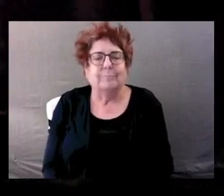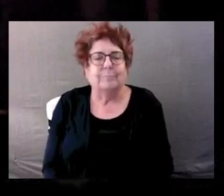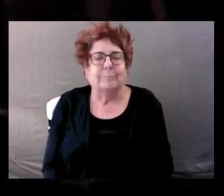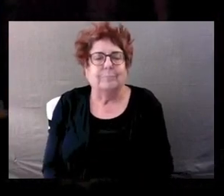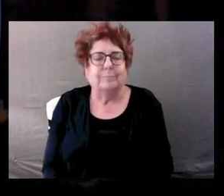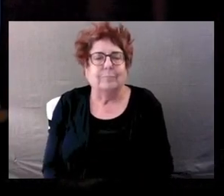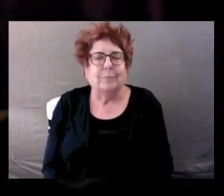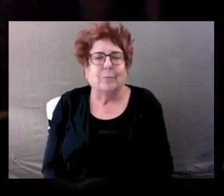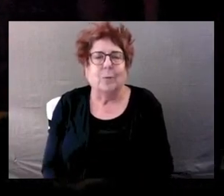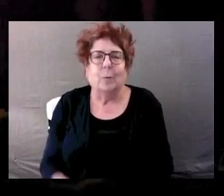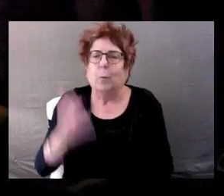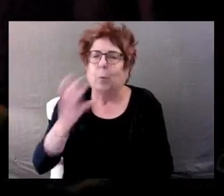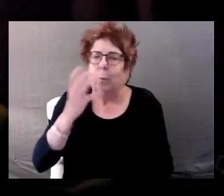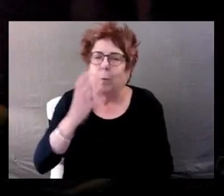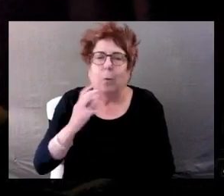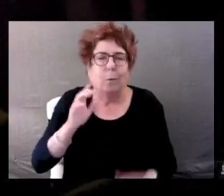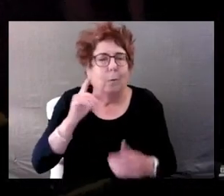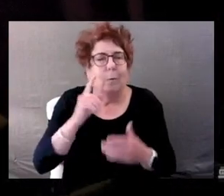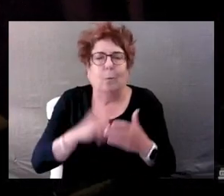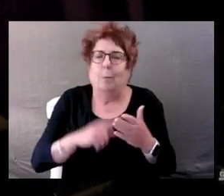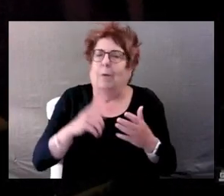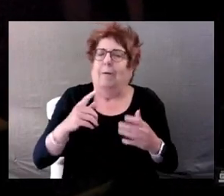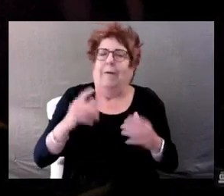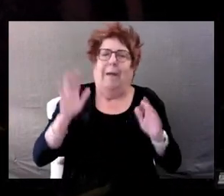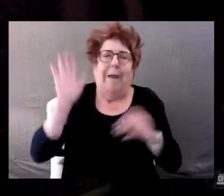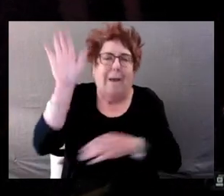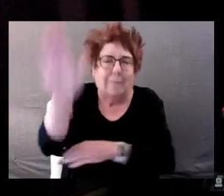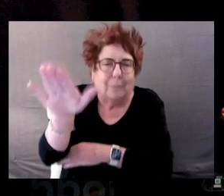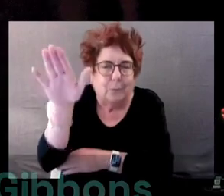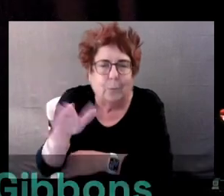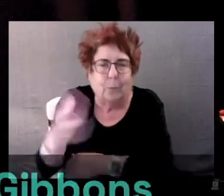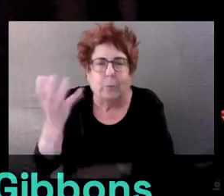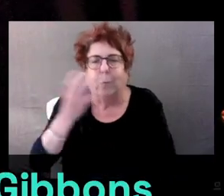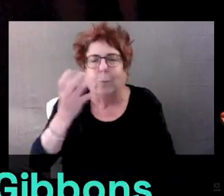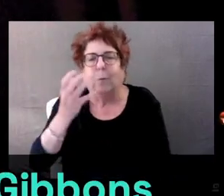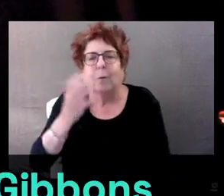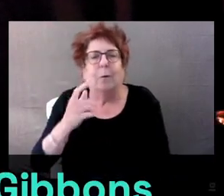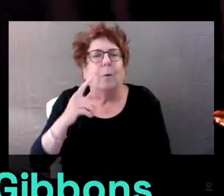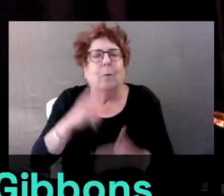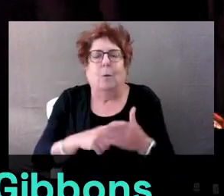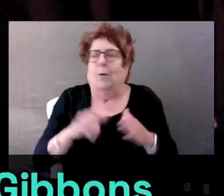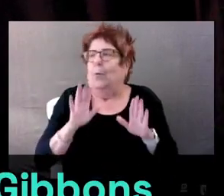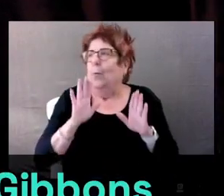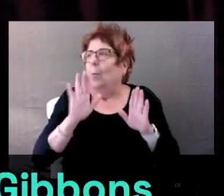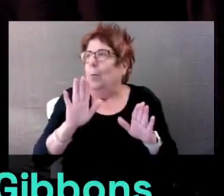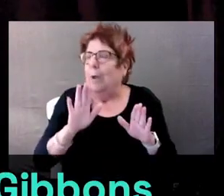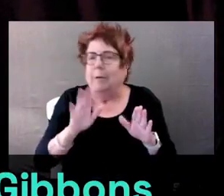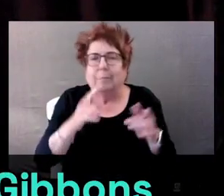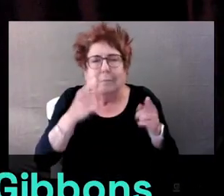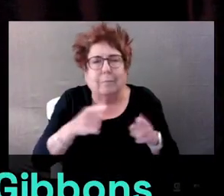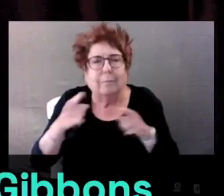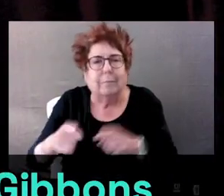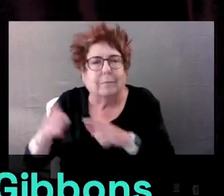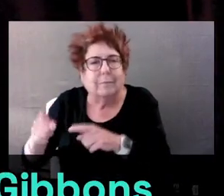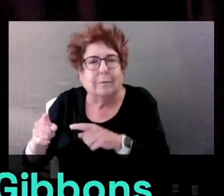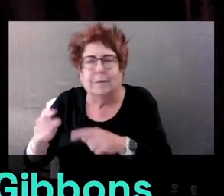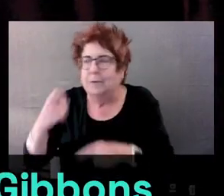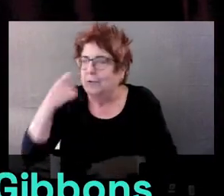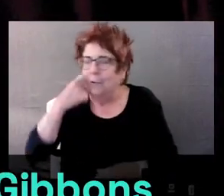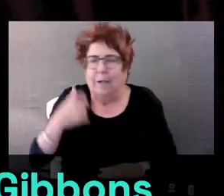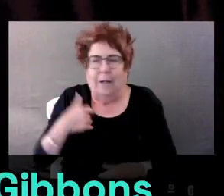What an afternoon. What an incredible series of events we've just had the opportunity to listen to and participate